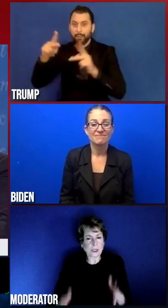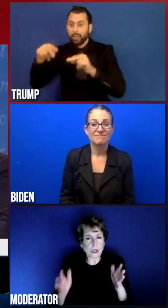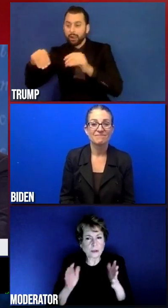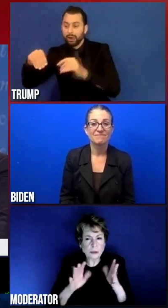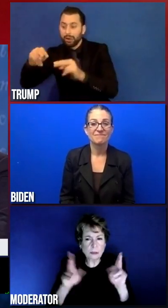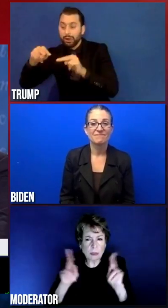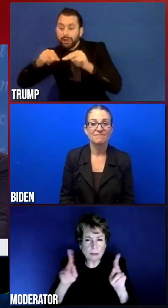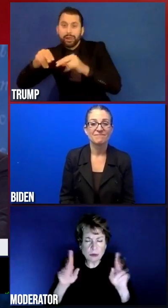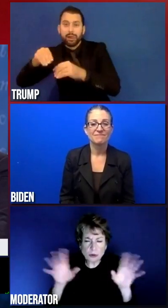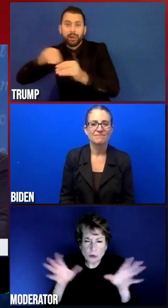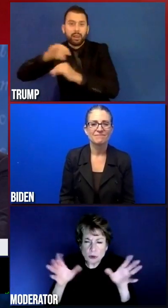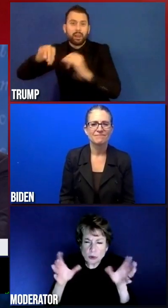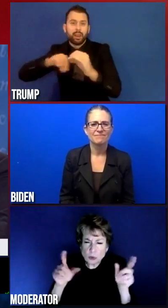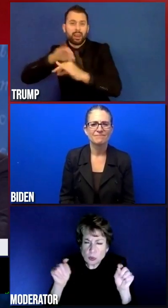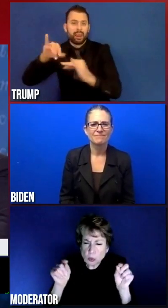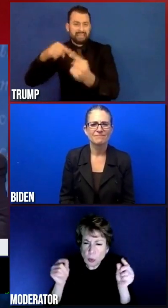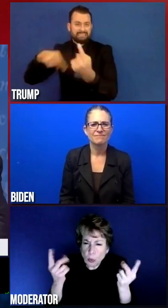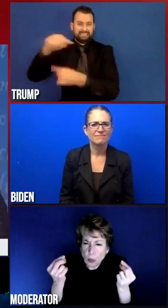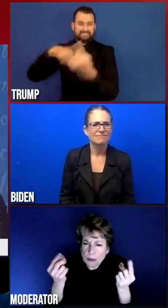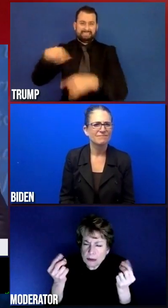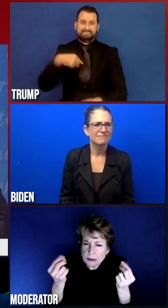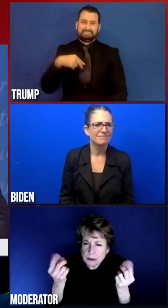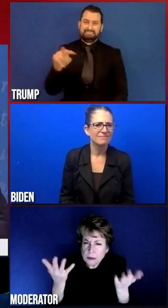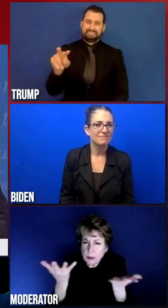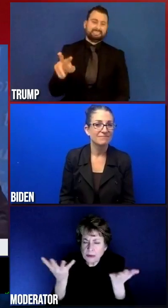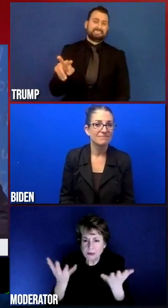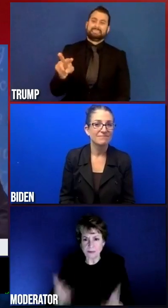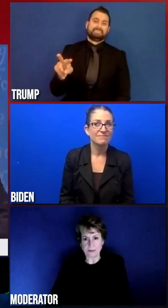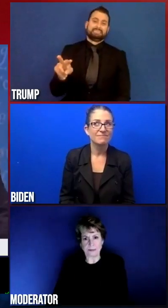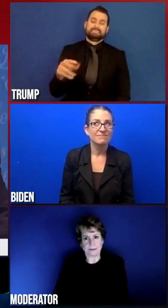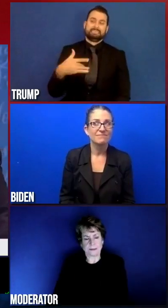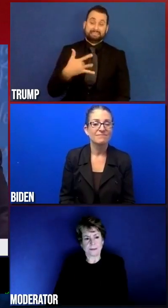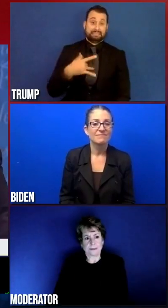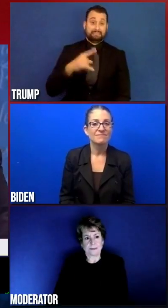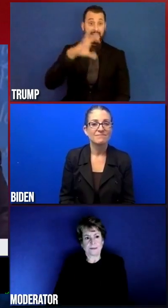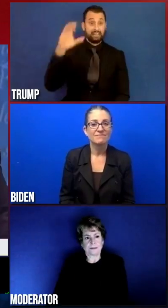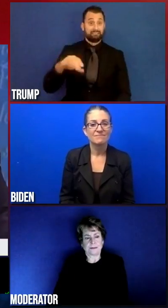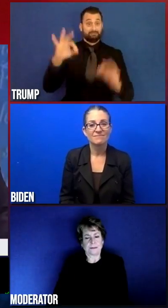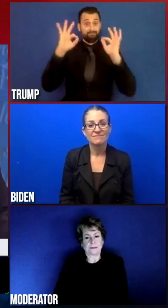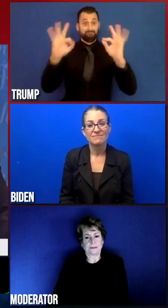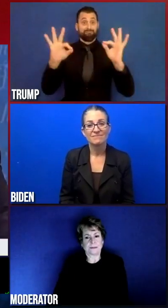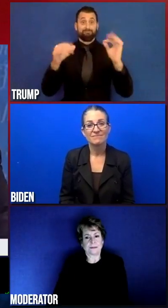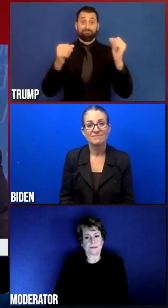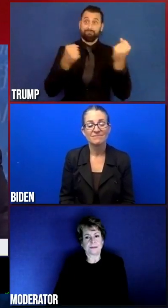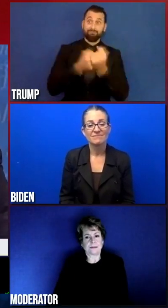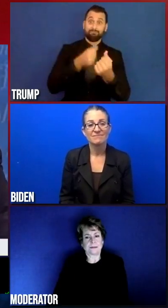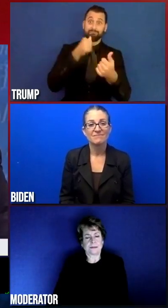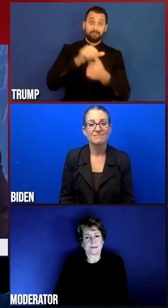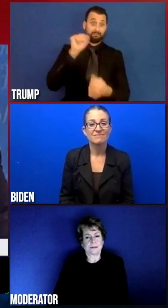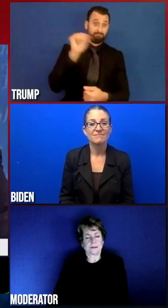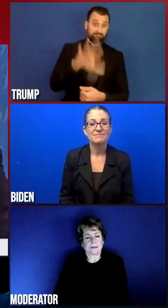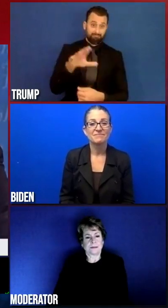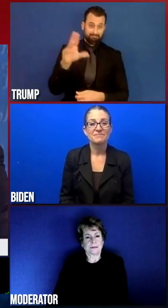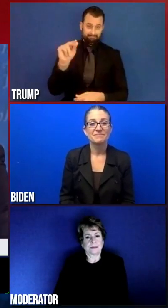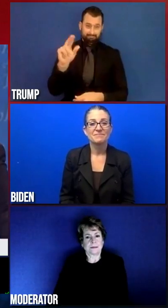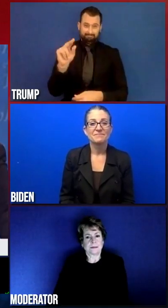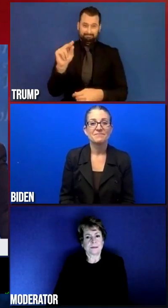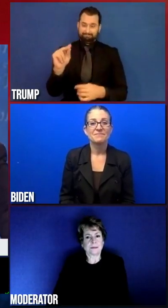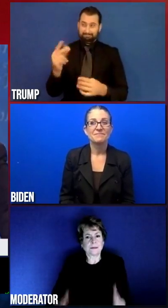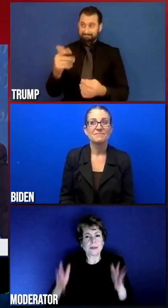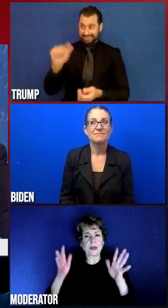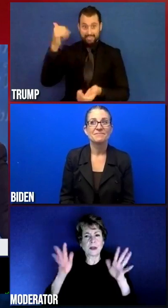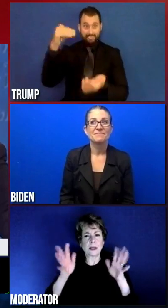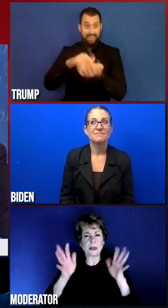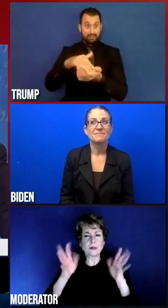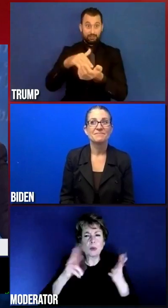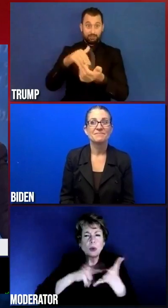see tens of thousands of ballots being manipulated, I can't go along with that. And I'll tell you what, does that mean, from a common sense, does that mean you're going to tell your